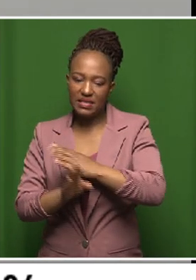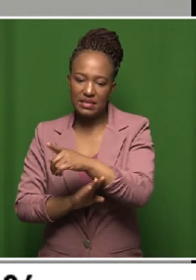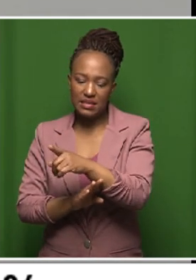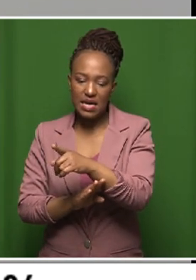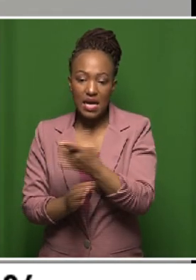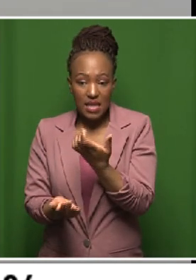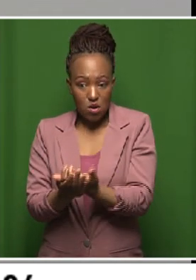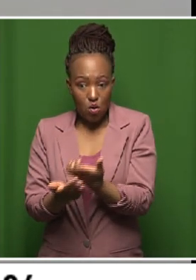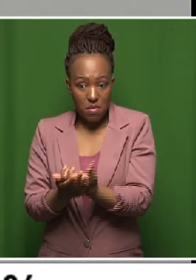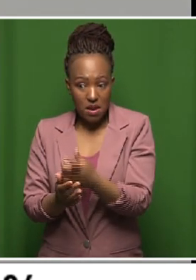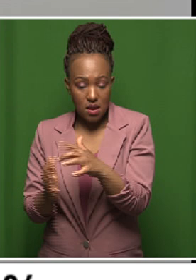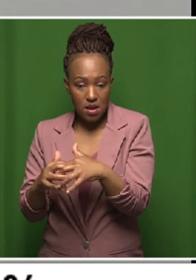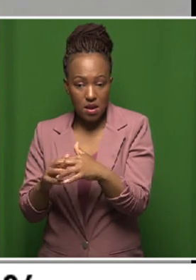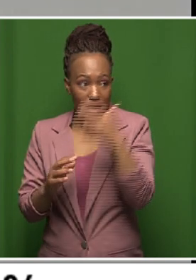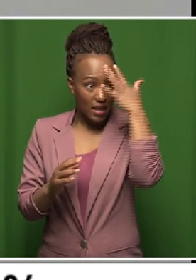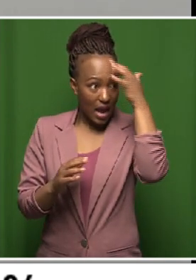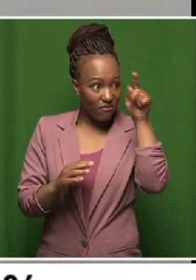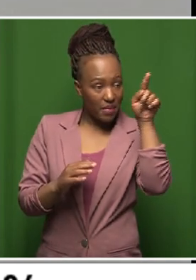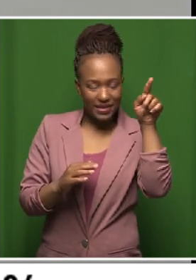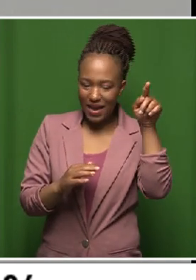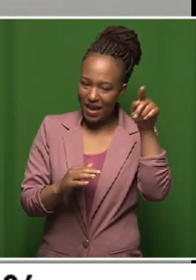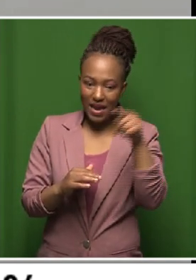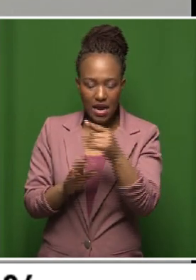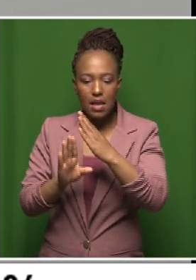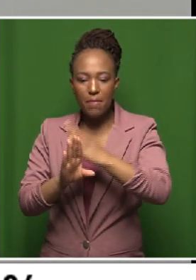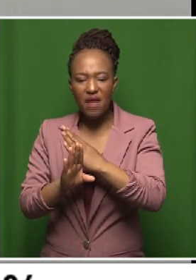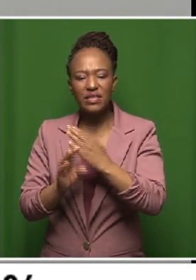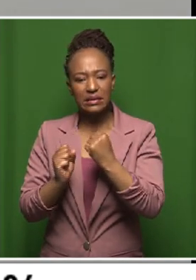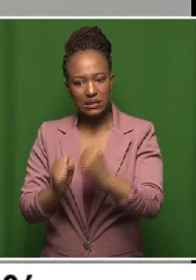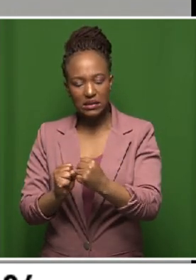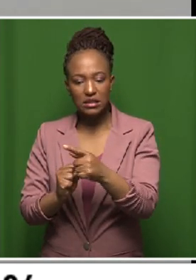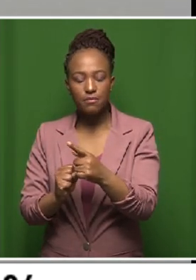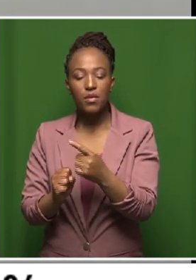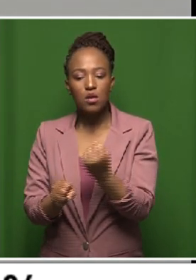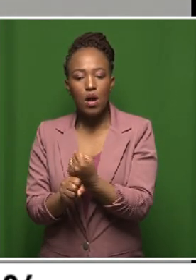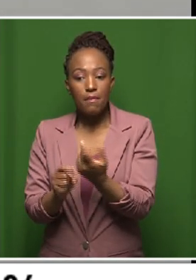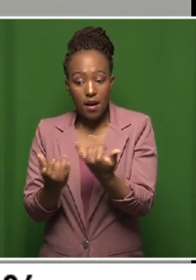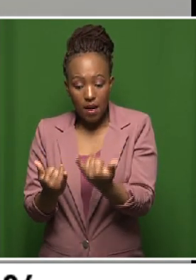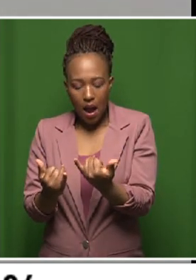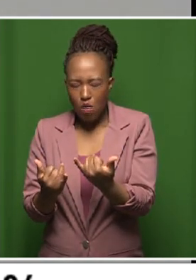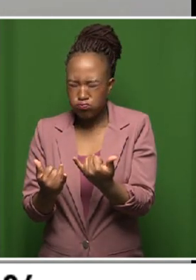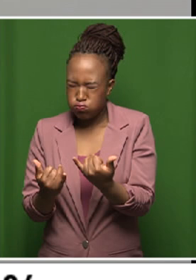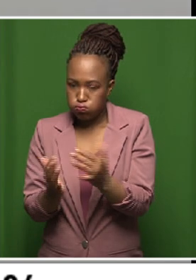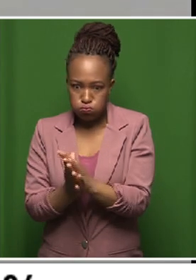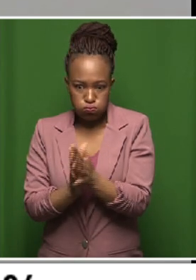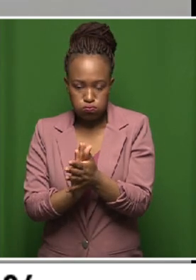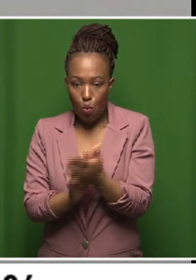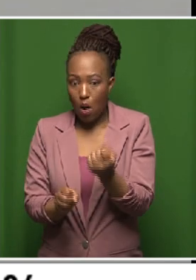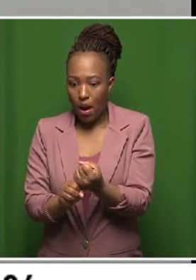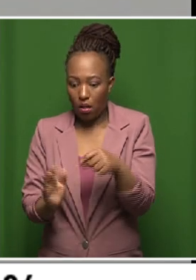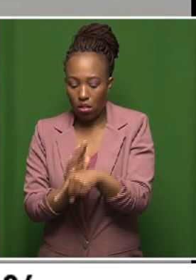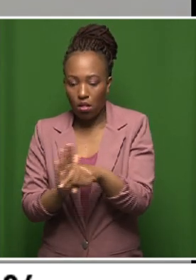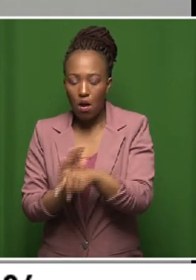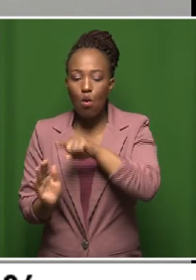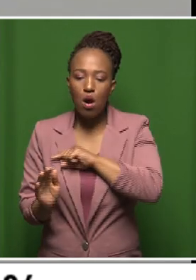economic growth. It's not the state, it is the private sector. And that's where we're bleeding. That's where we're losing the jobs. And we're losing the jobs because of the lockdown, and